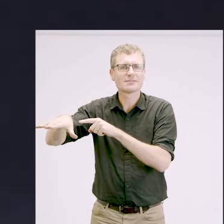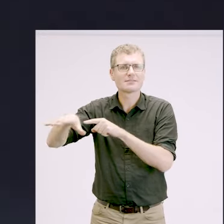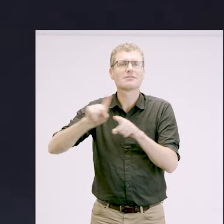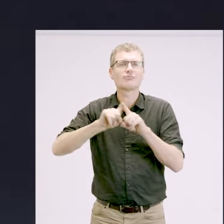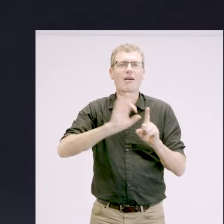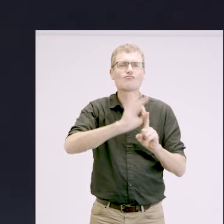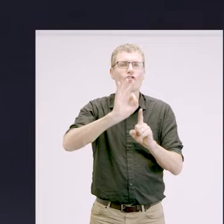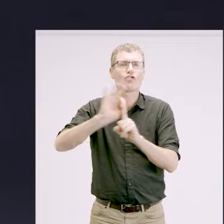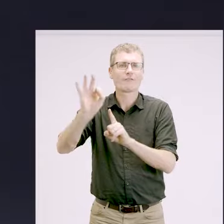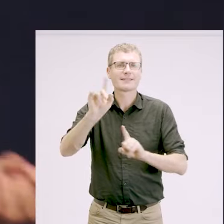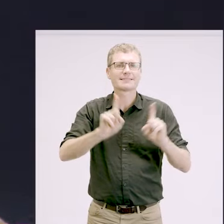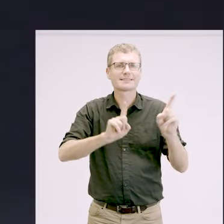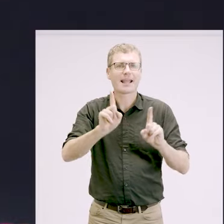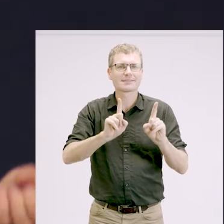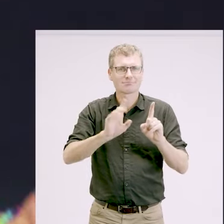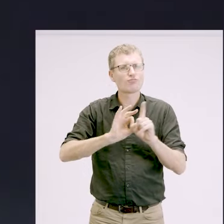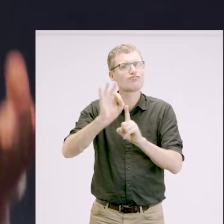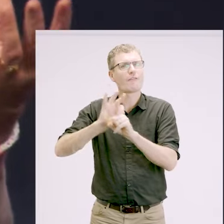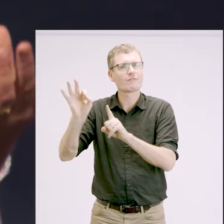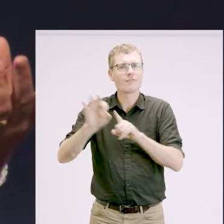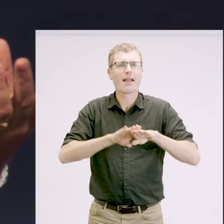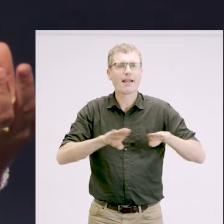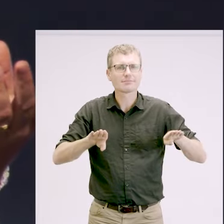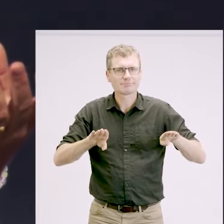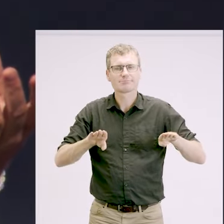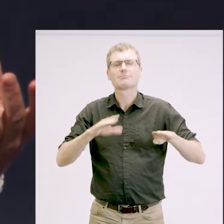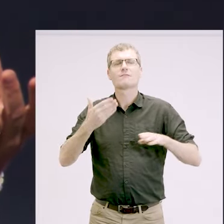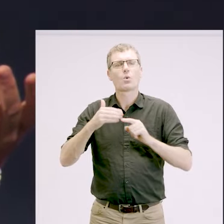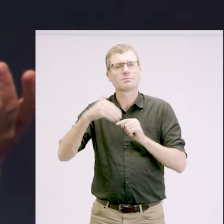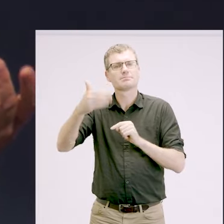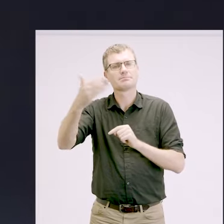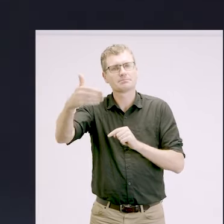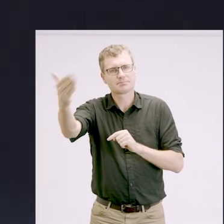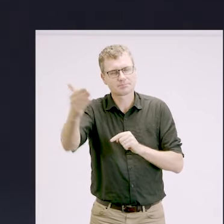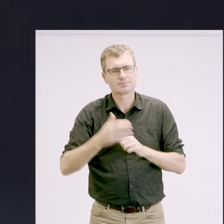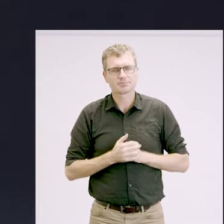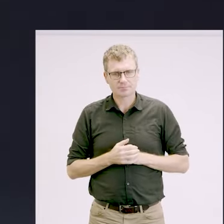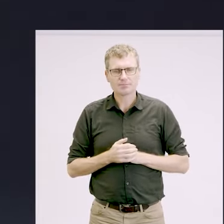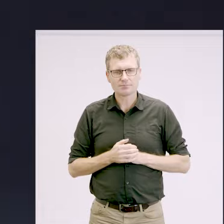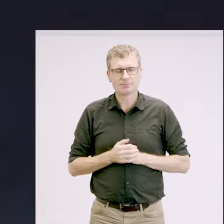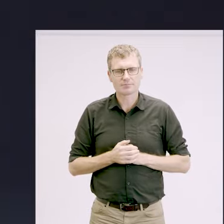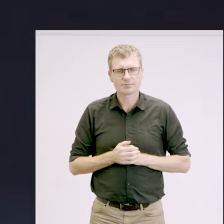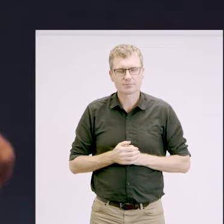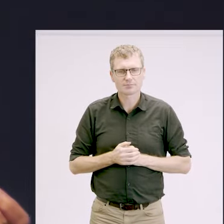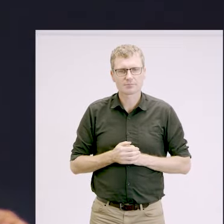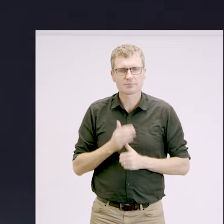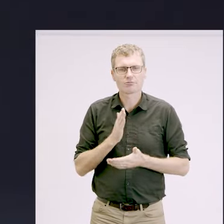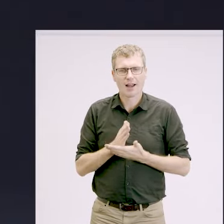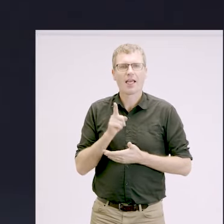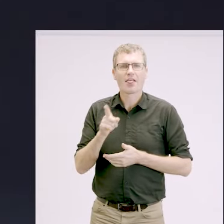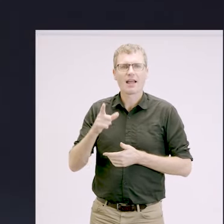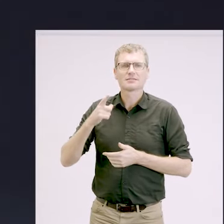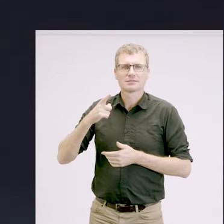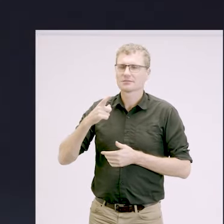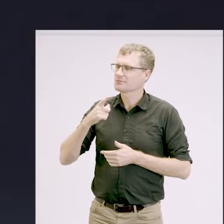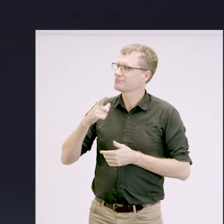city for the good of your city and the coming of the kingdom. Yeah? That's an actual calling for actual regular people